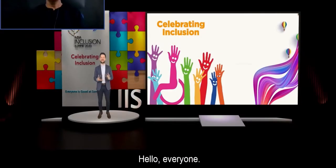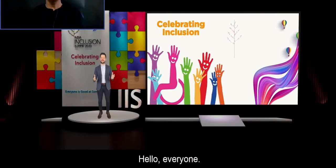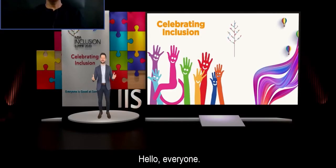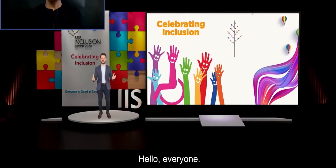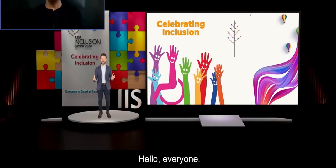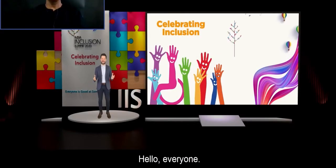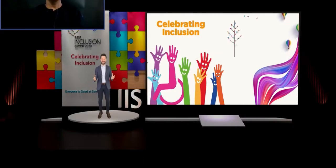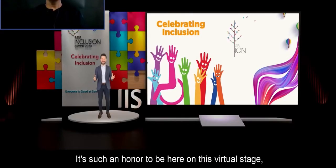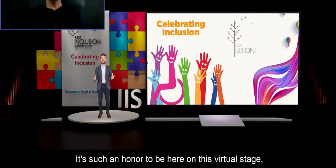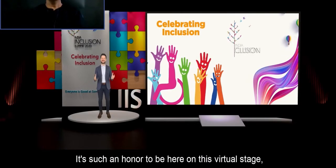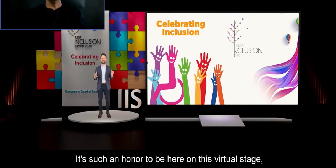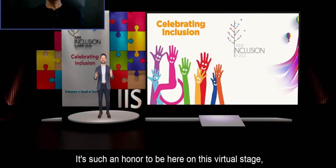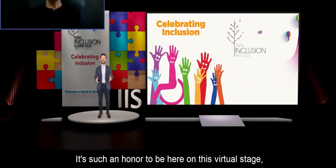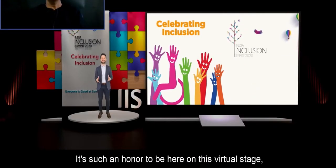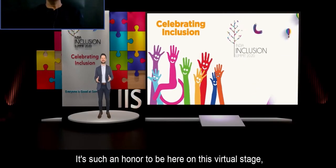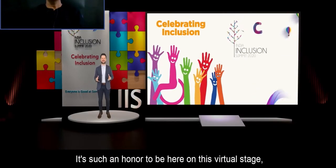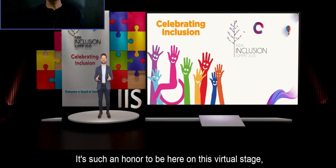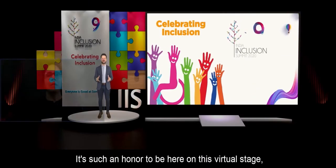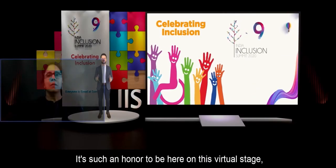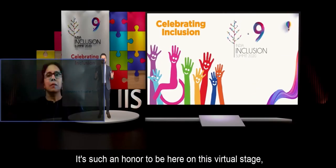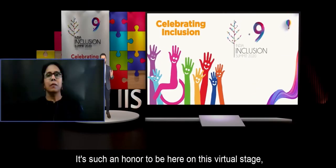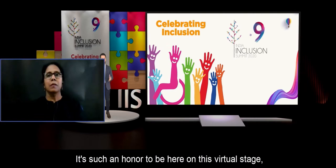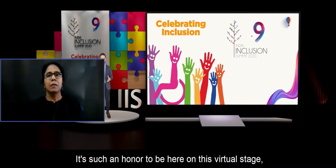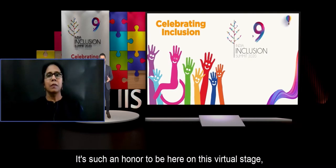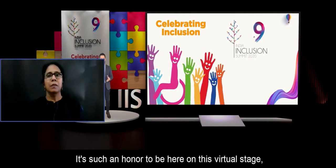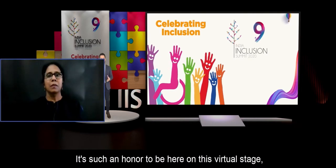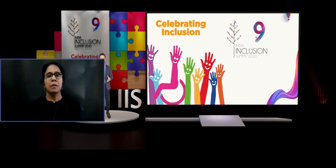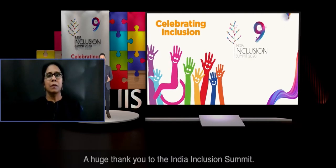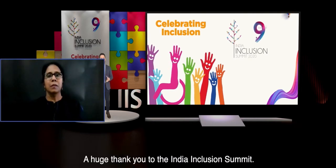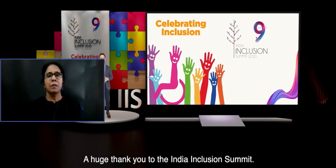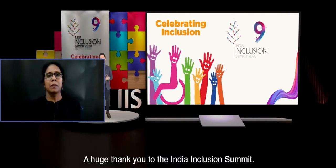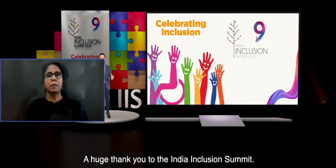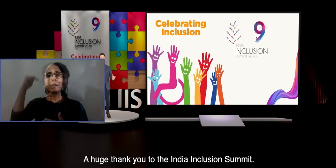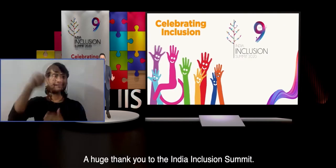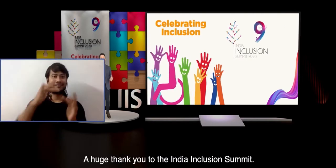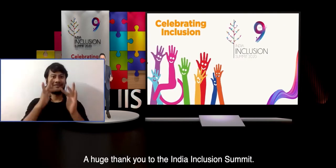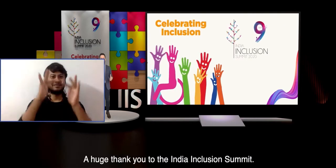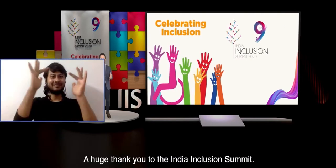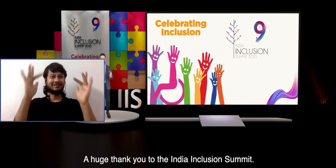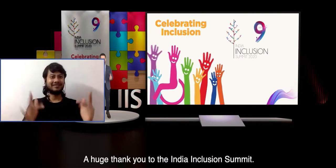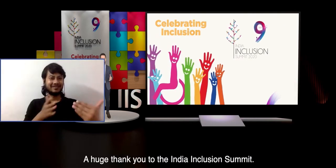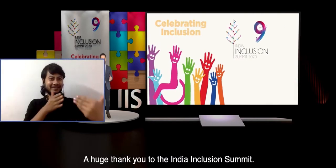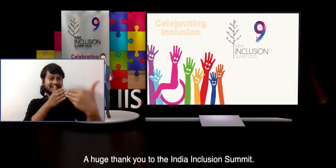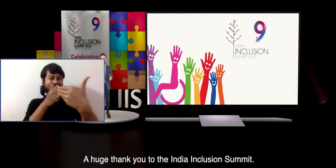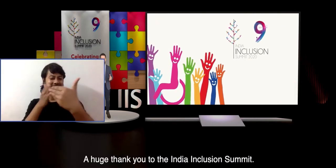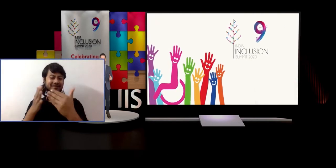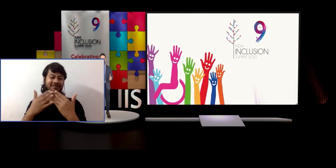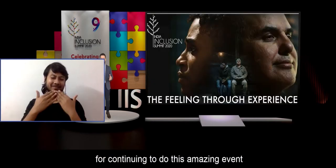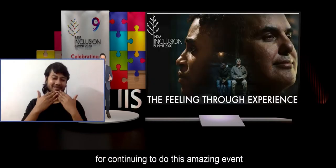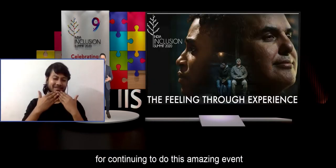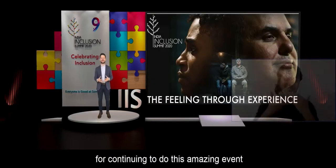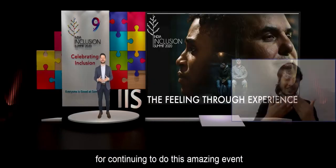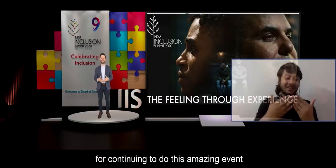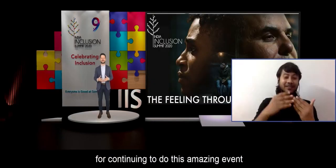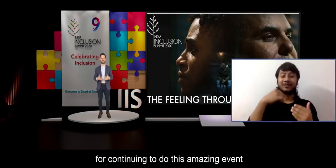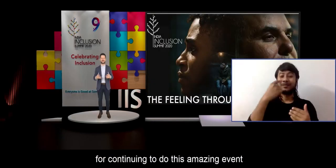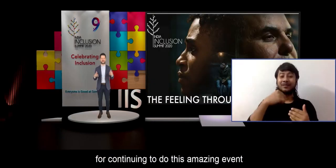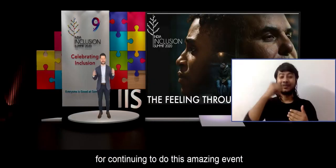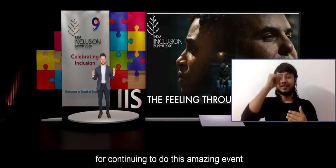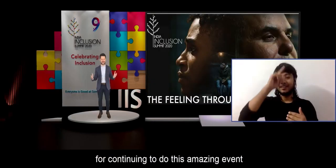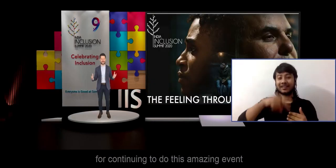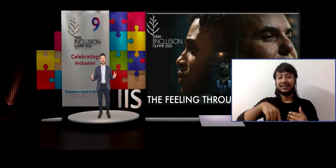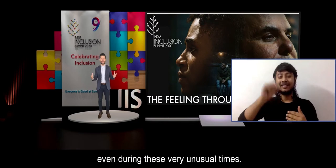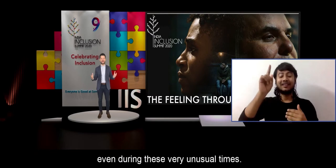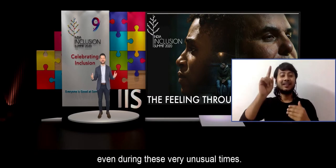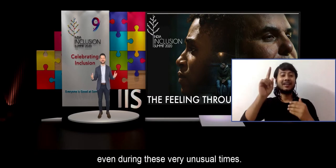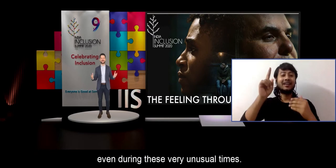Hello everyone! It's such an honor to be here on this virtual stage. A huge thank you to the India Inclusion Summit for continuing to do this amazing